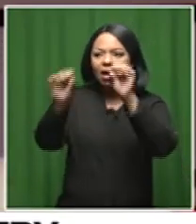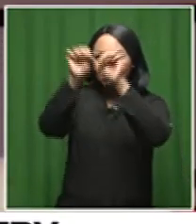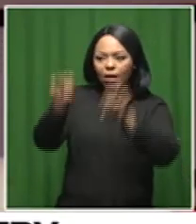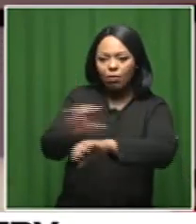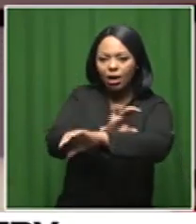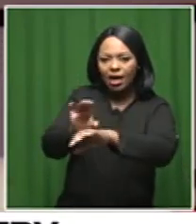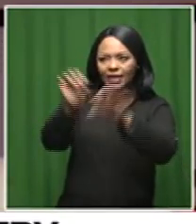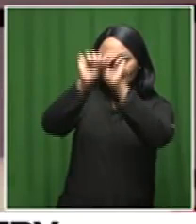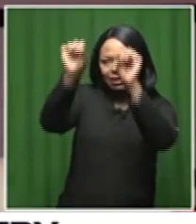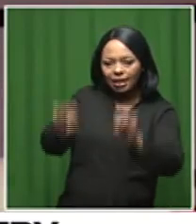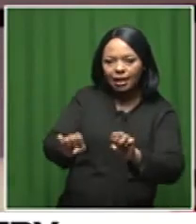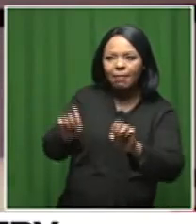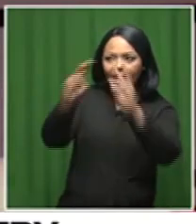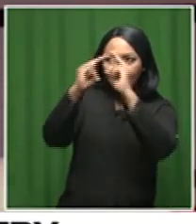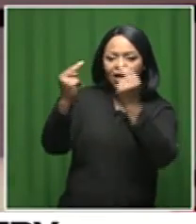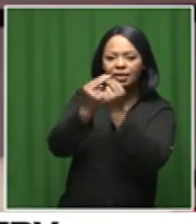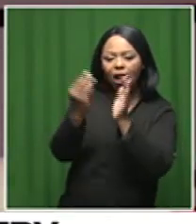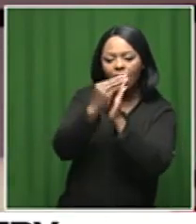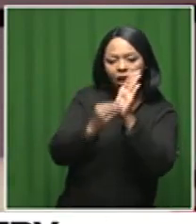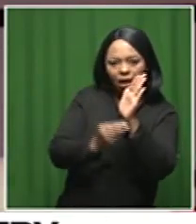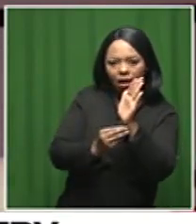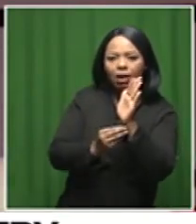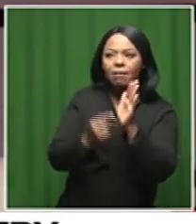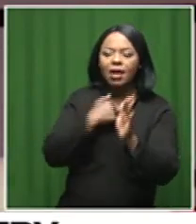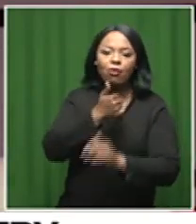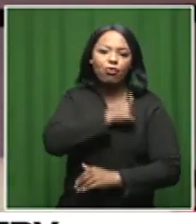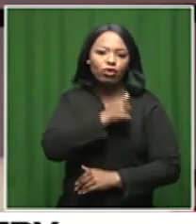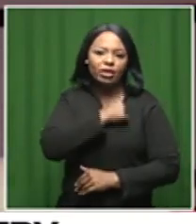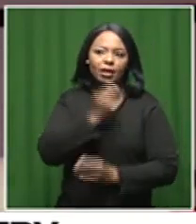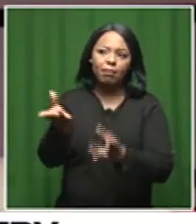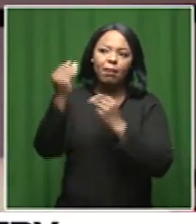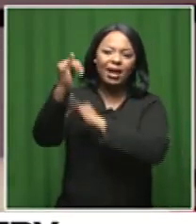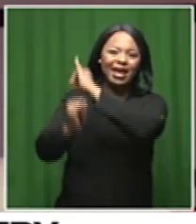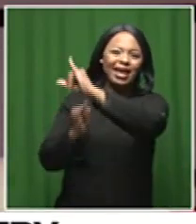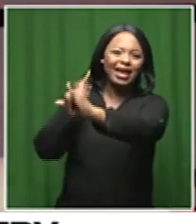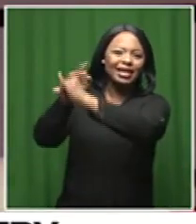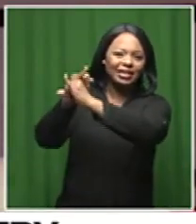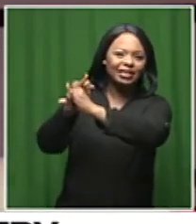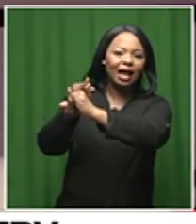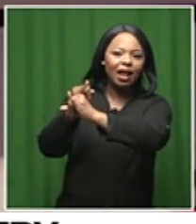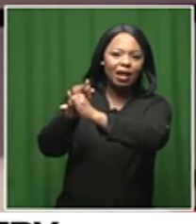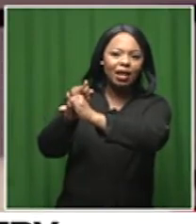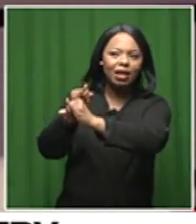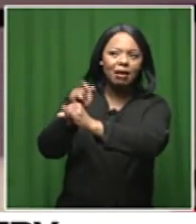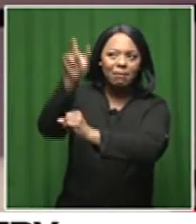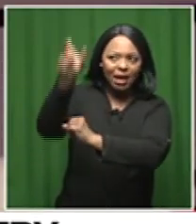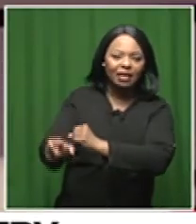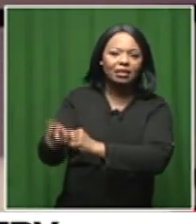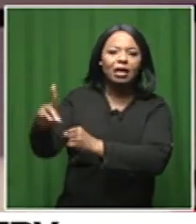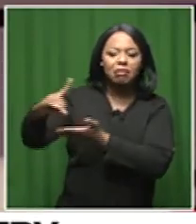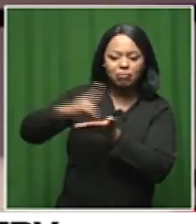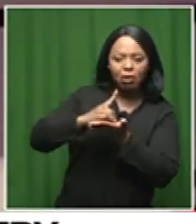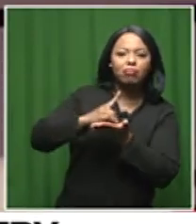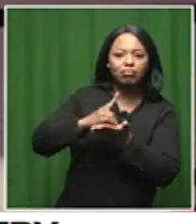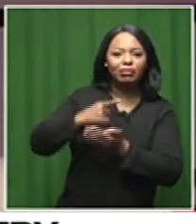internationally. Sure. I was fortunate to get an international donor because there wasn't someone in South Africa. And I really think that is why it's